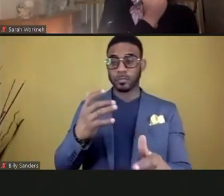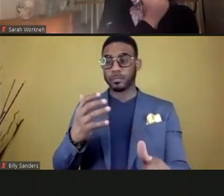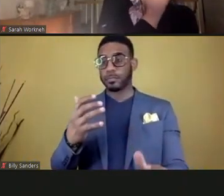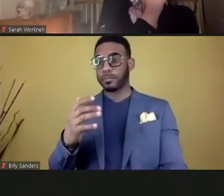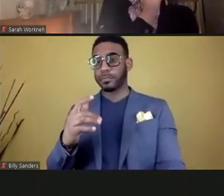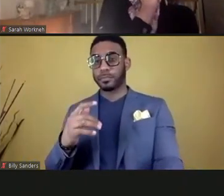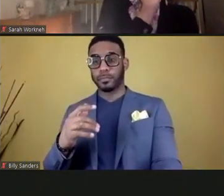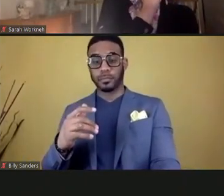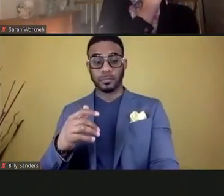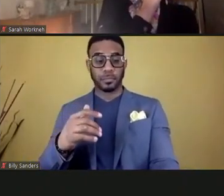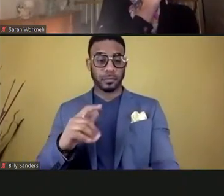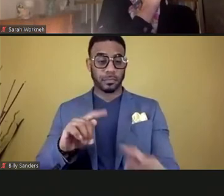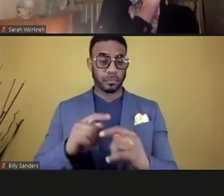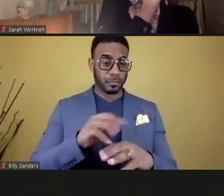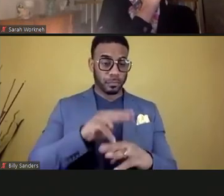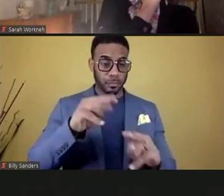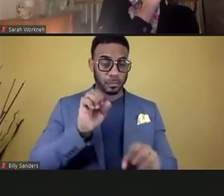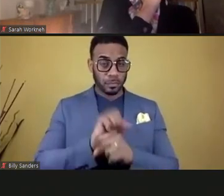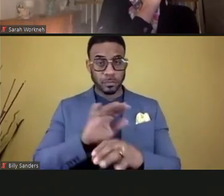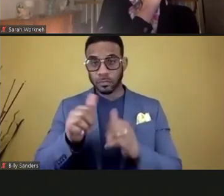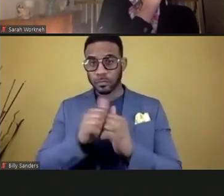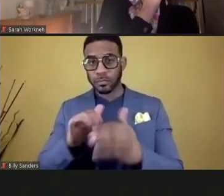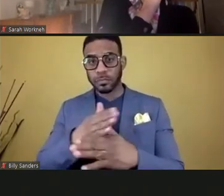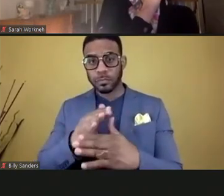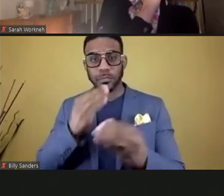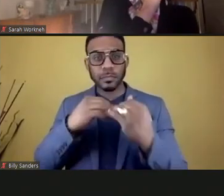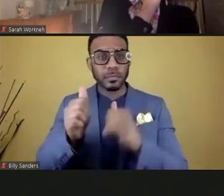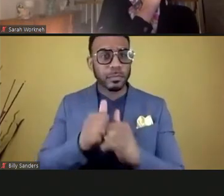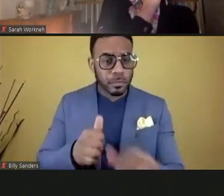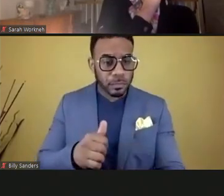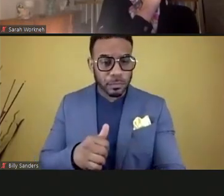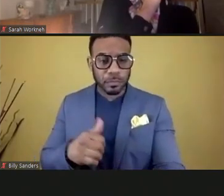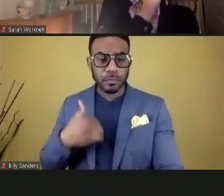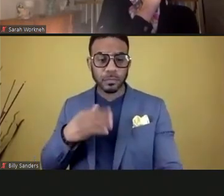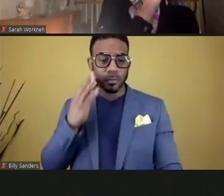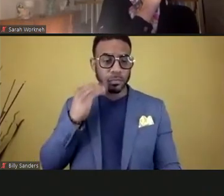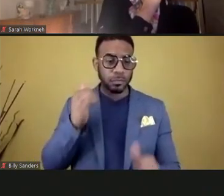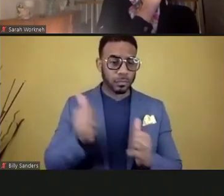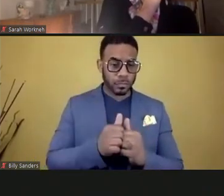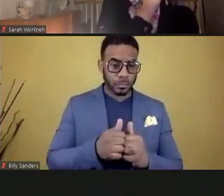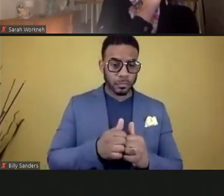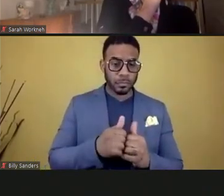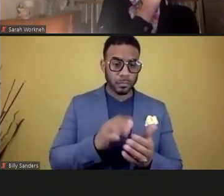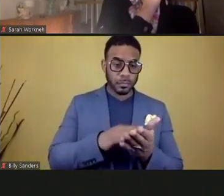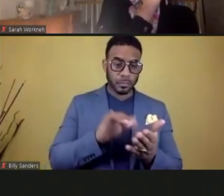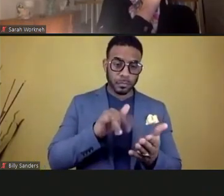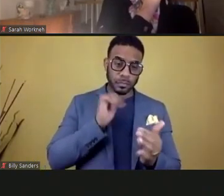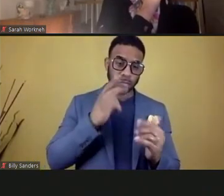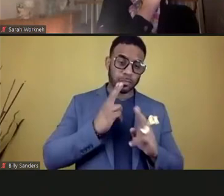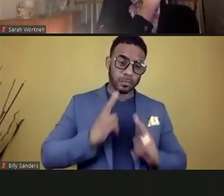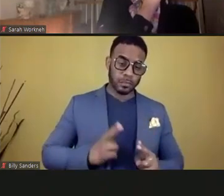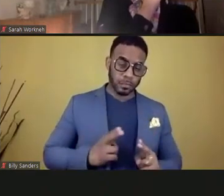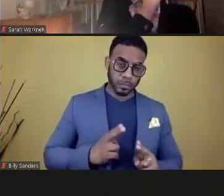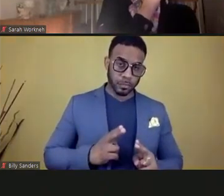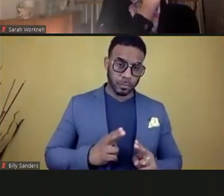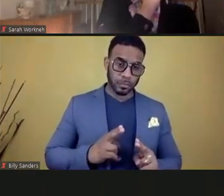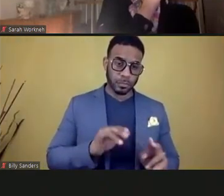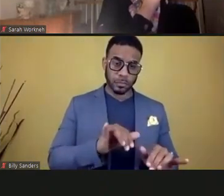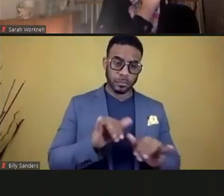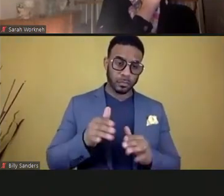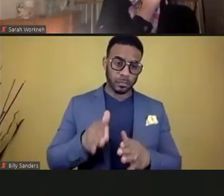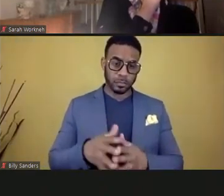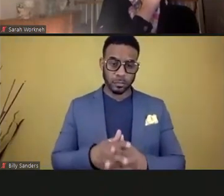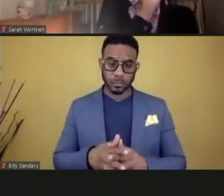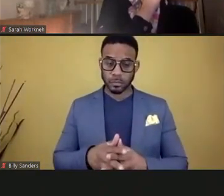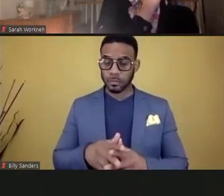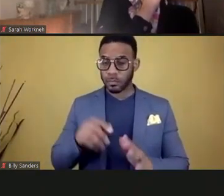team at the museum was working all together. We shared meals together and we had experiences together and learned that we're all human in the similar ways